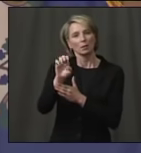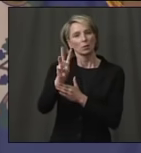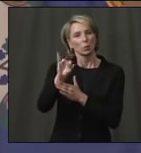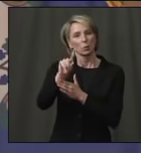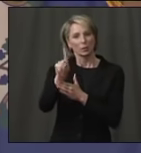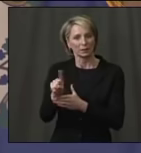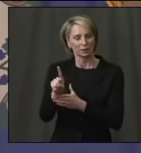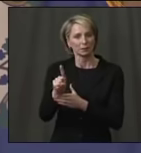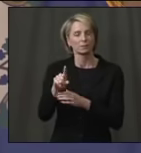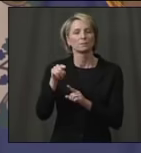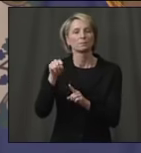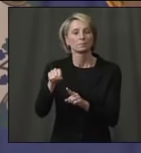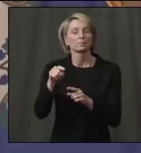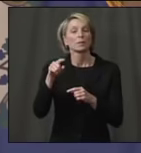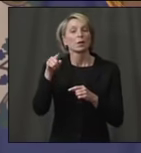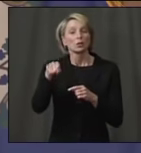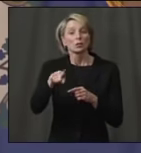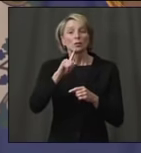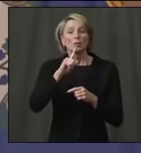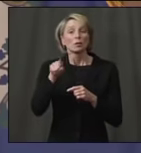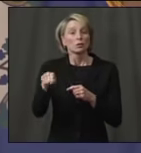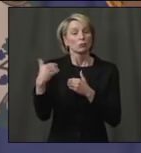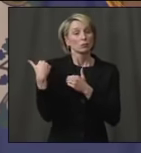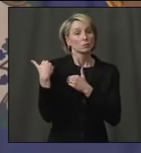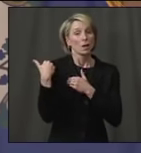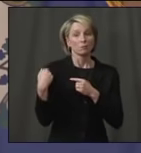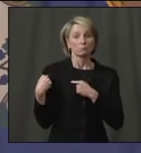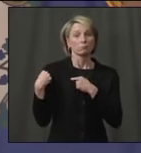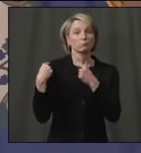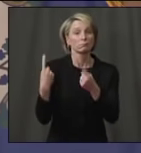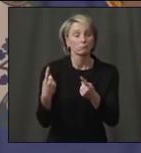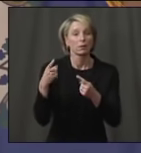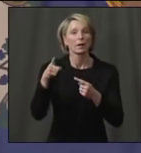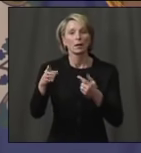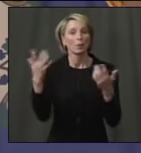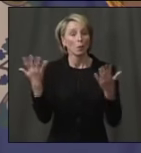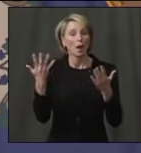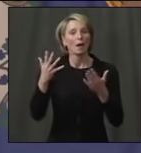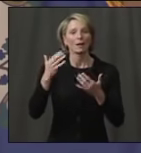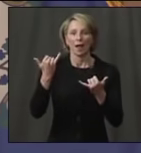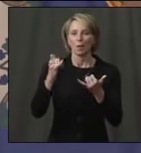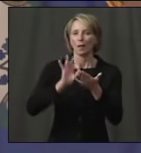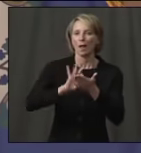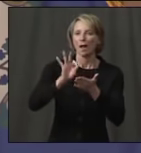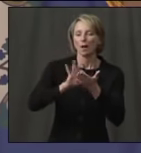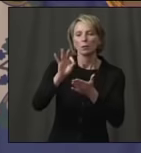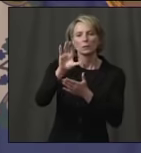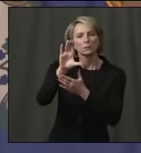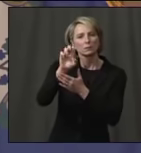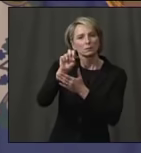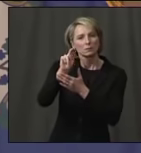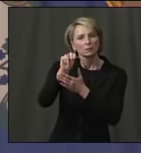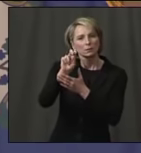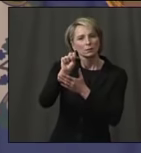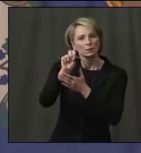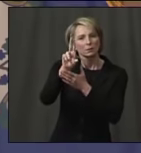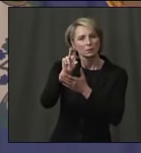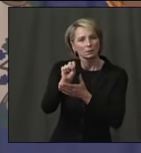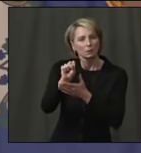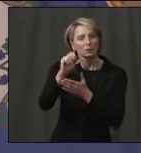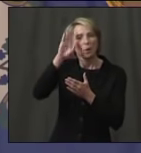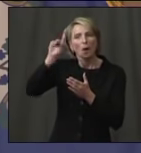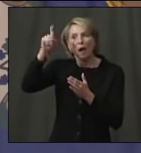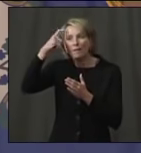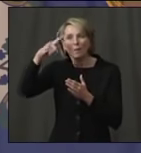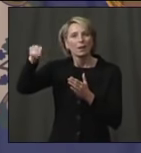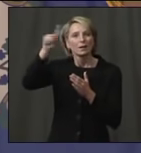taking the lead in terms of making sure that our census does an accurate count. She's done an extraordinary job. I think that